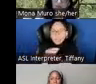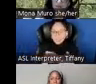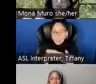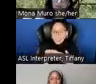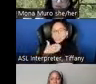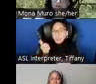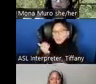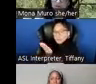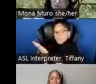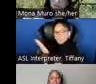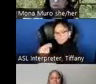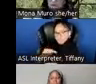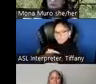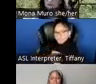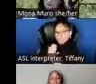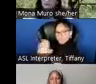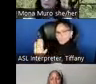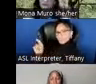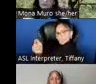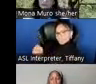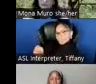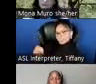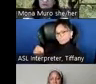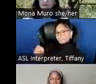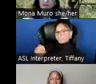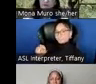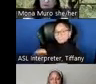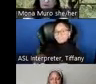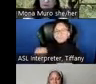our clients and their actual needs?